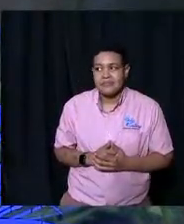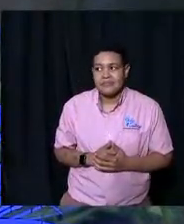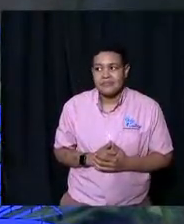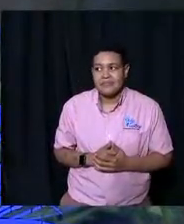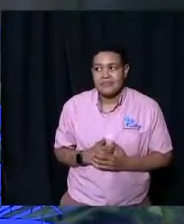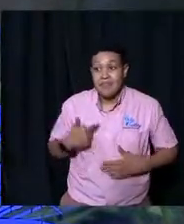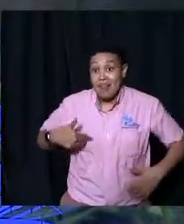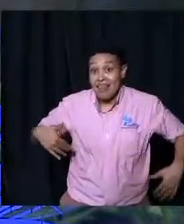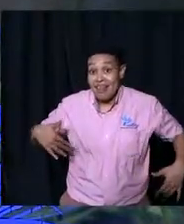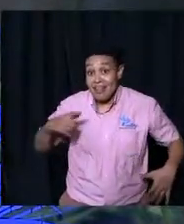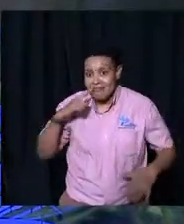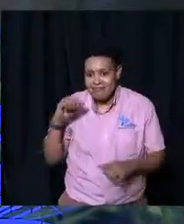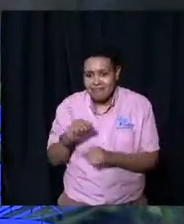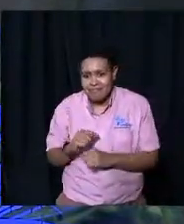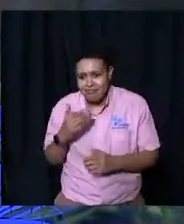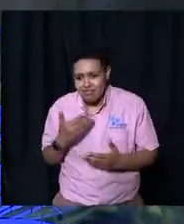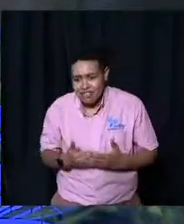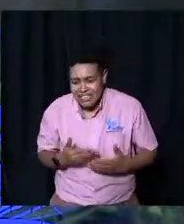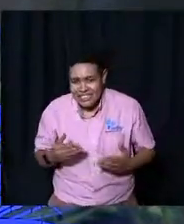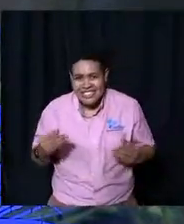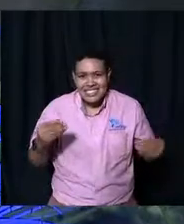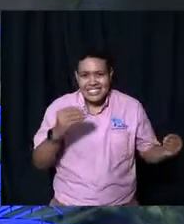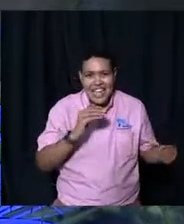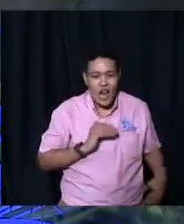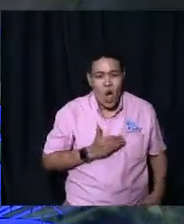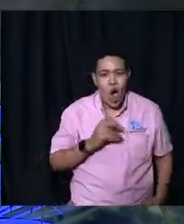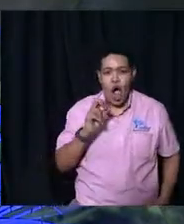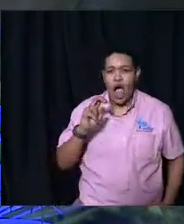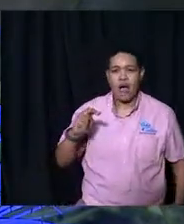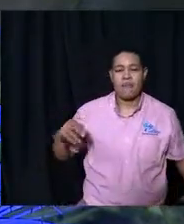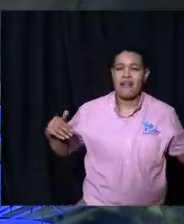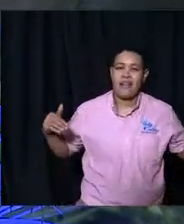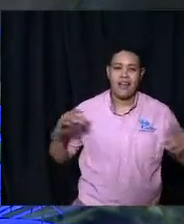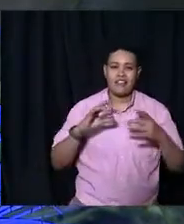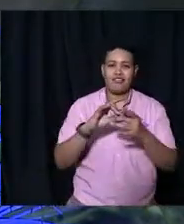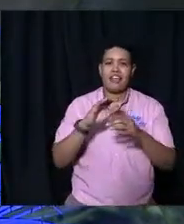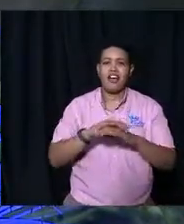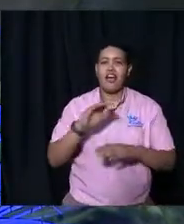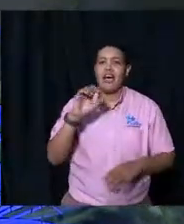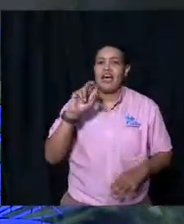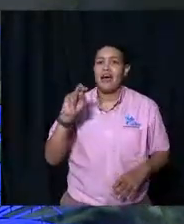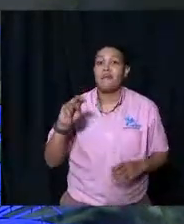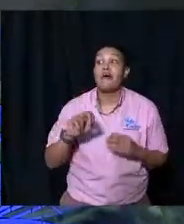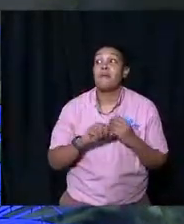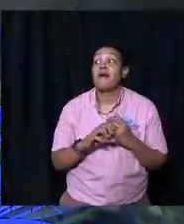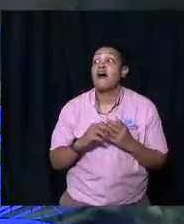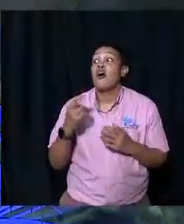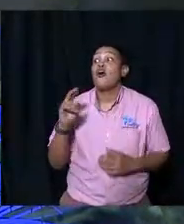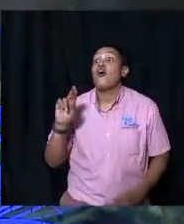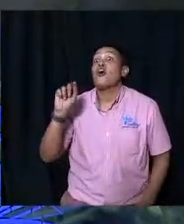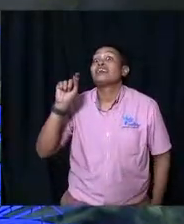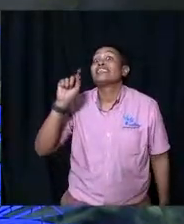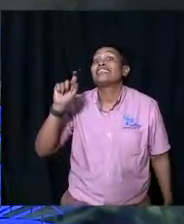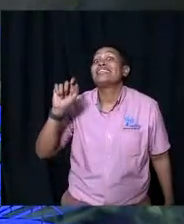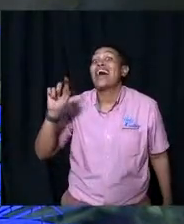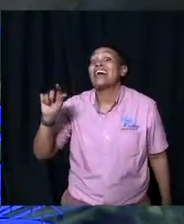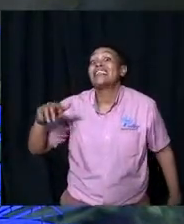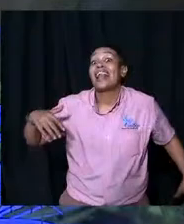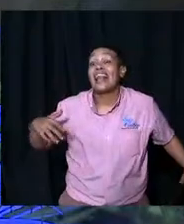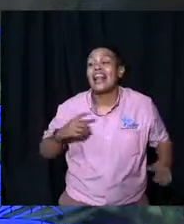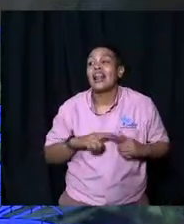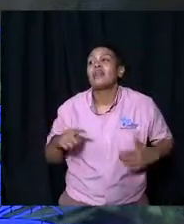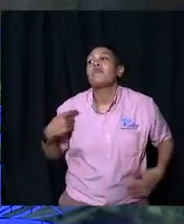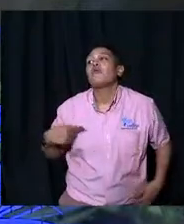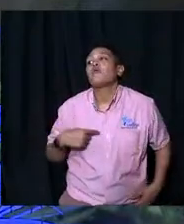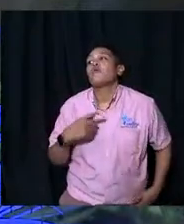of actually selling our carbon as yet on the carbon market or even taxing carbon, but we